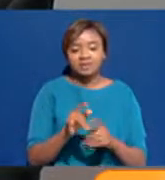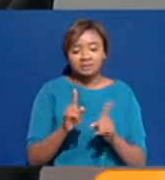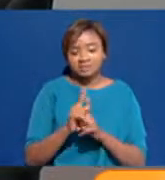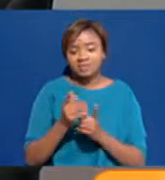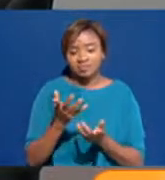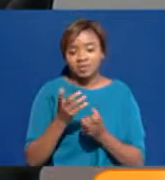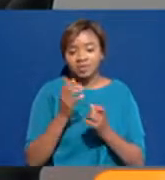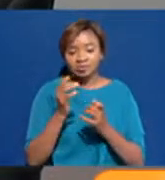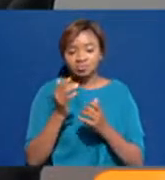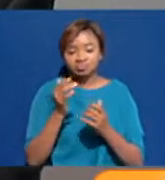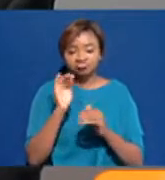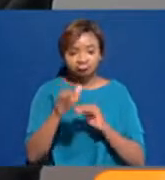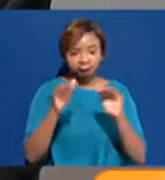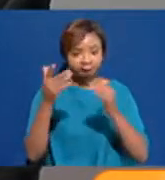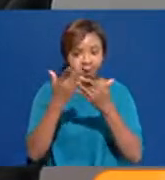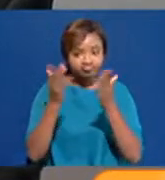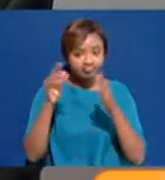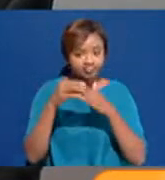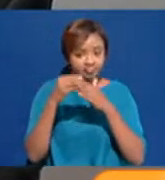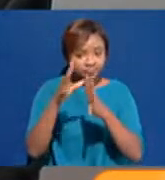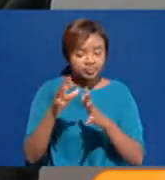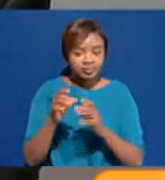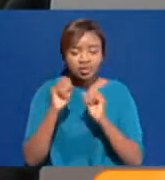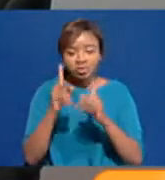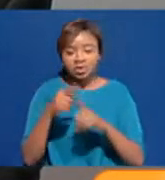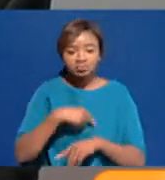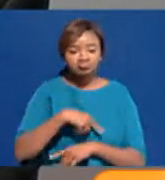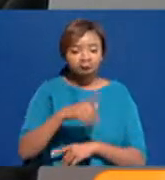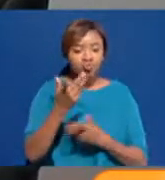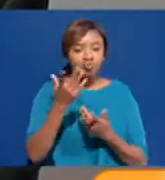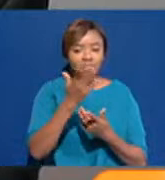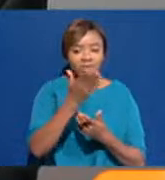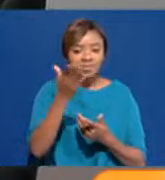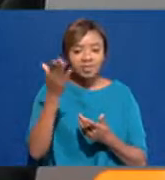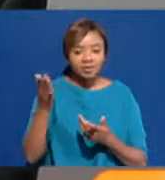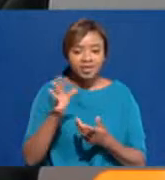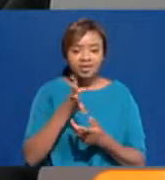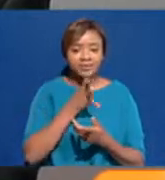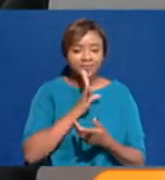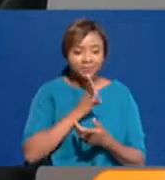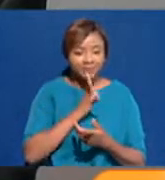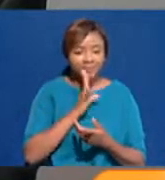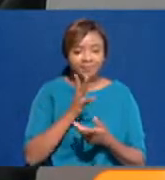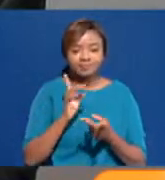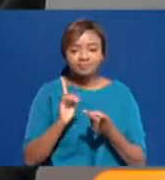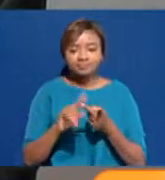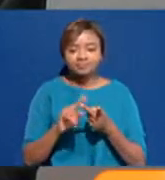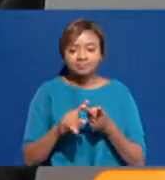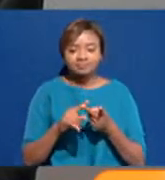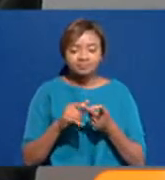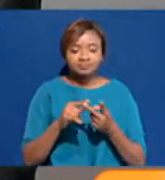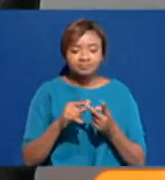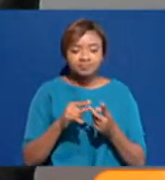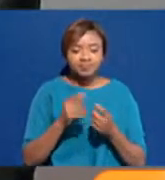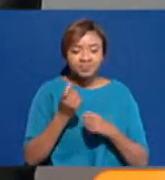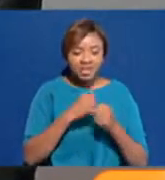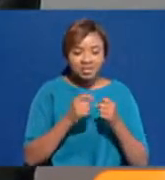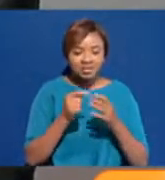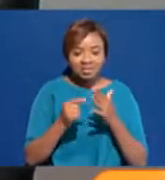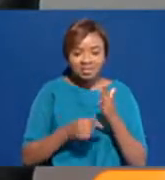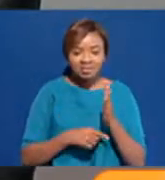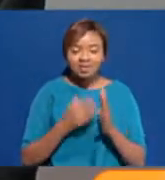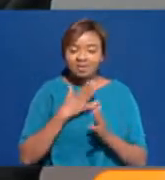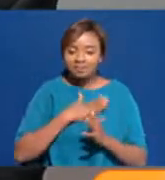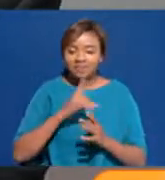leaders, that instead of going out there and doing and speaking and rhetoric, let's get